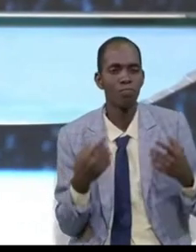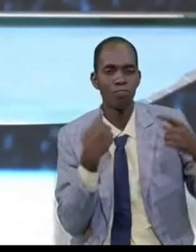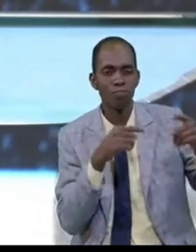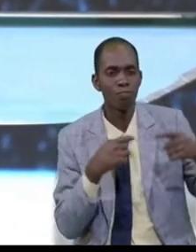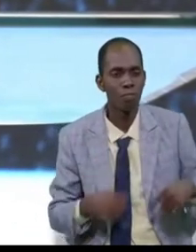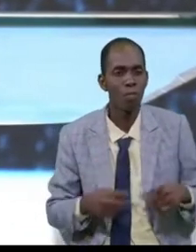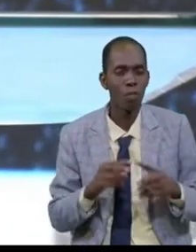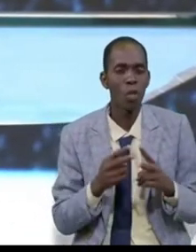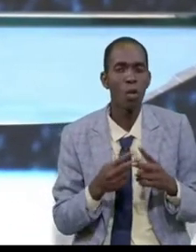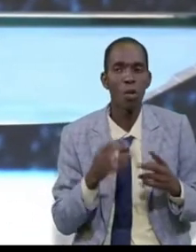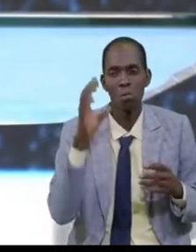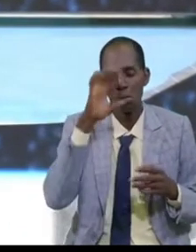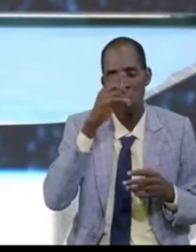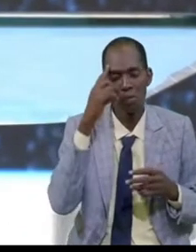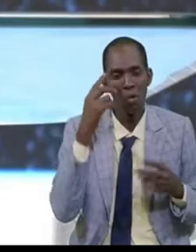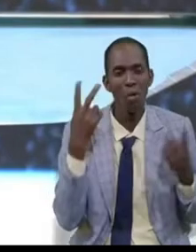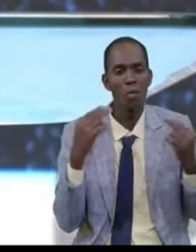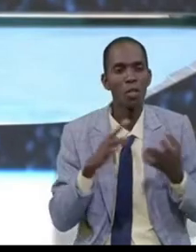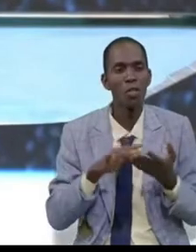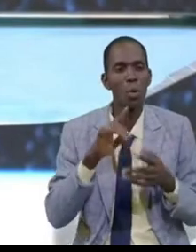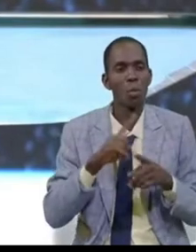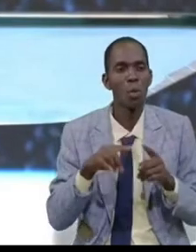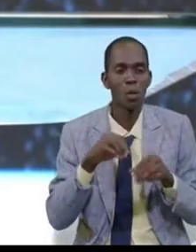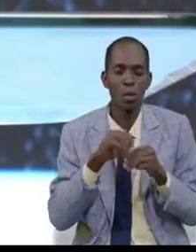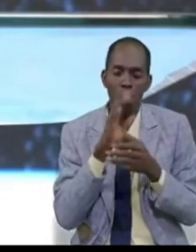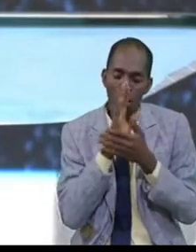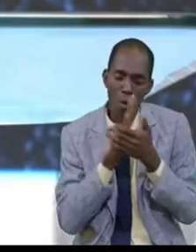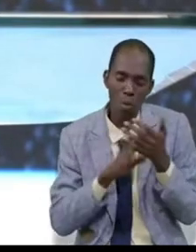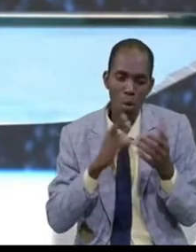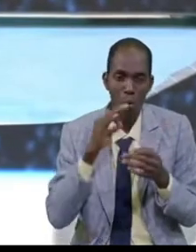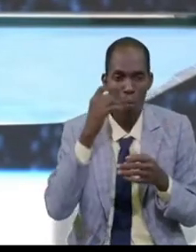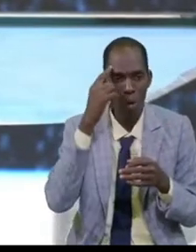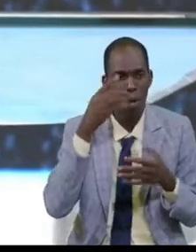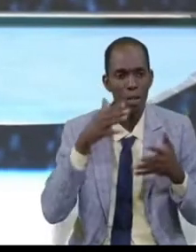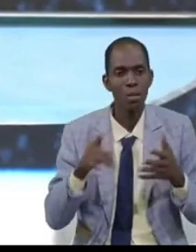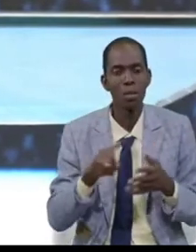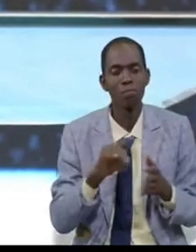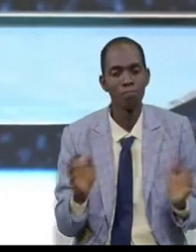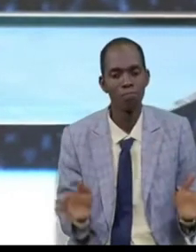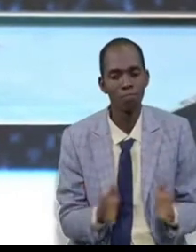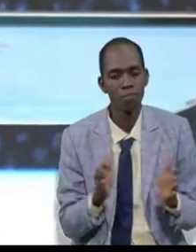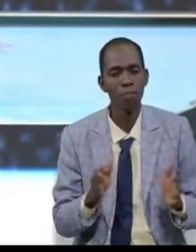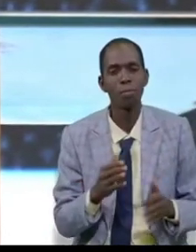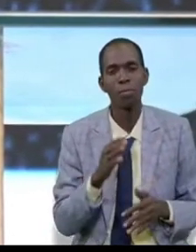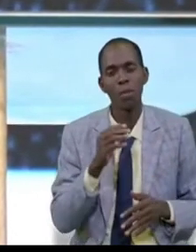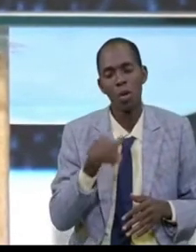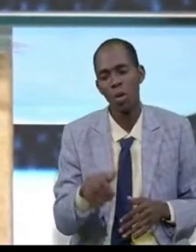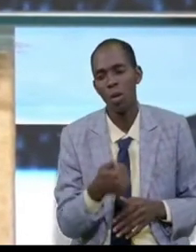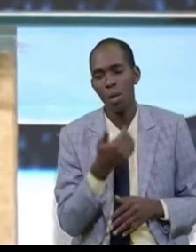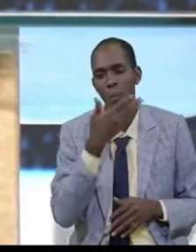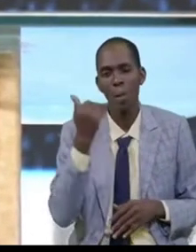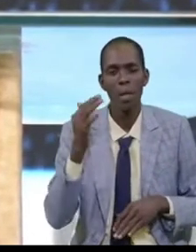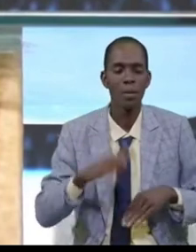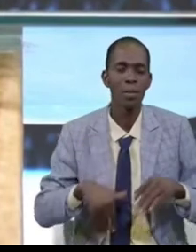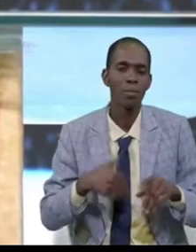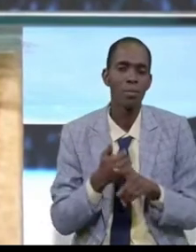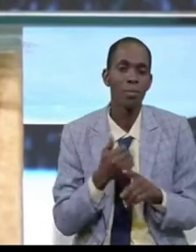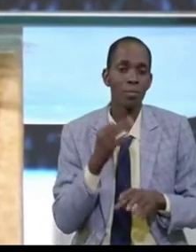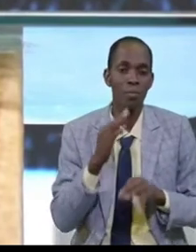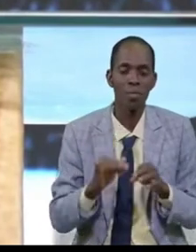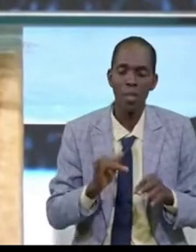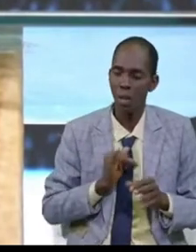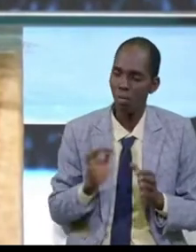each esteem other better than themselves. When I esteem other people better